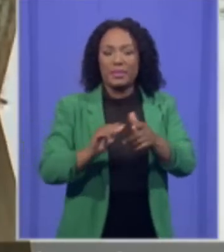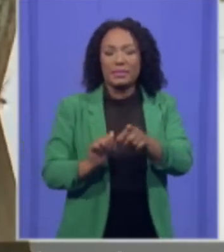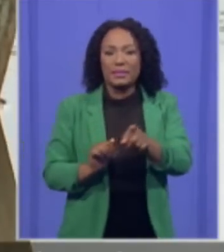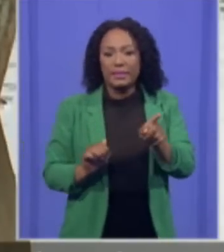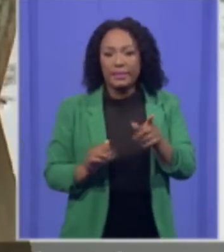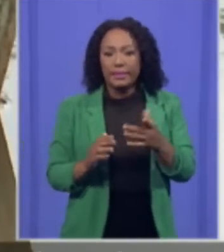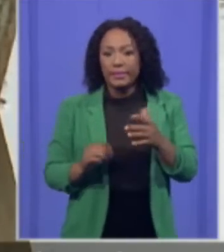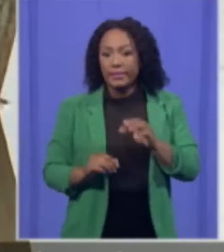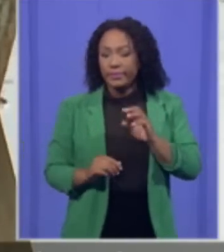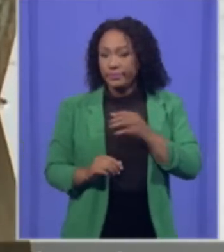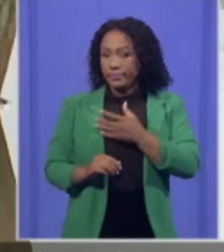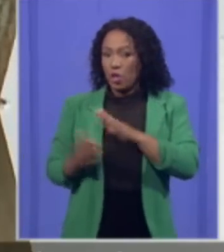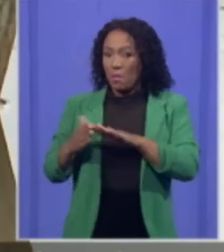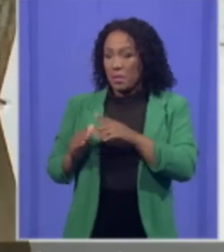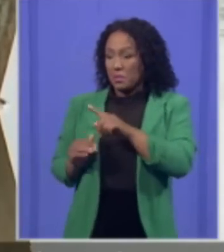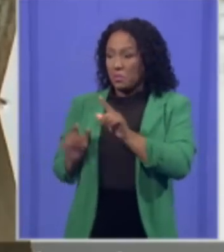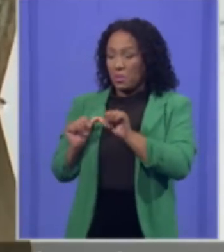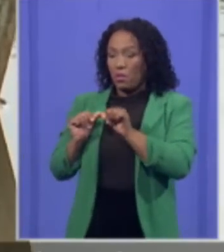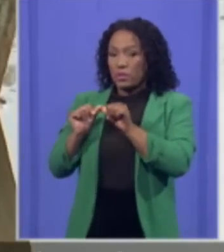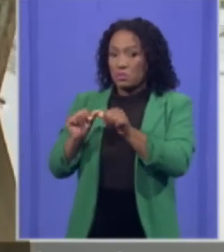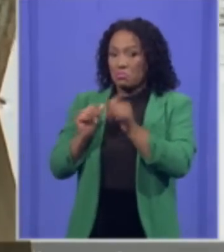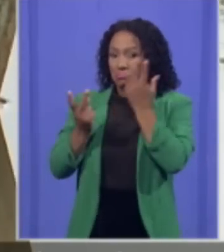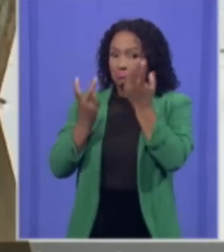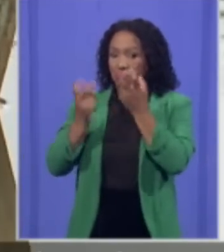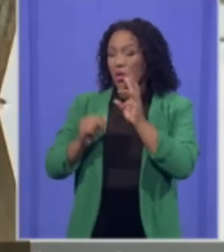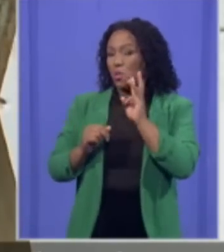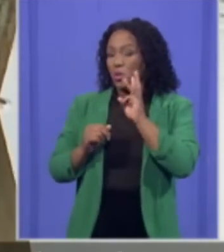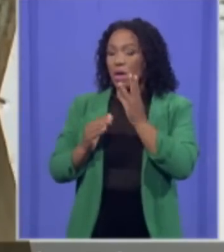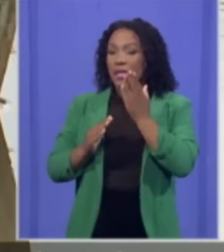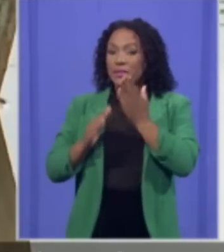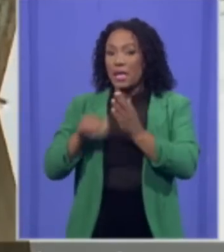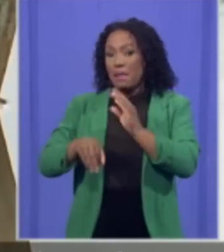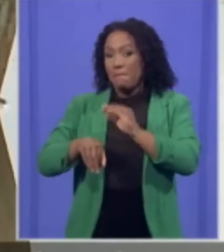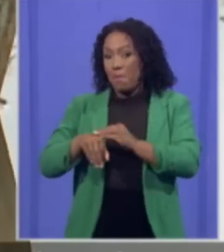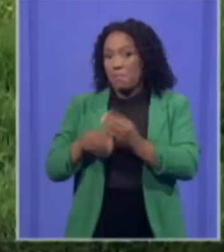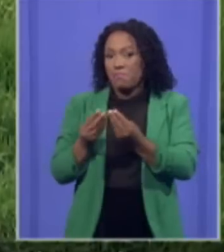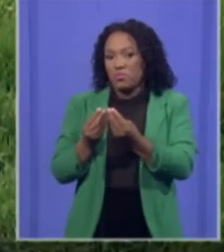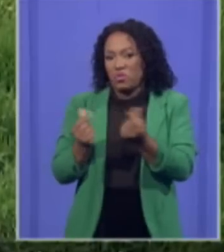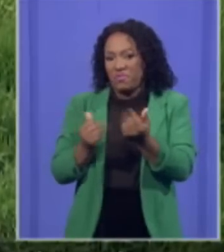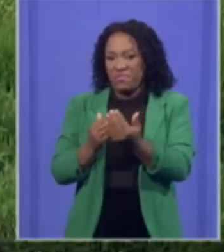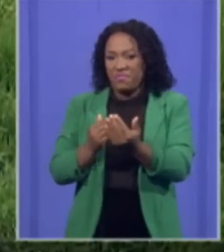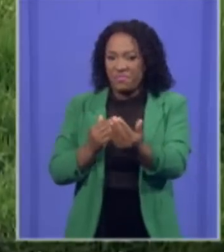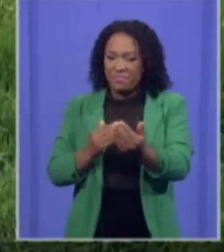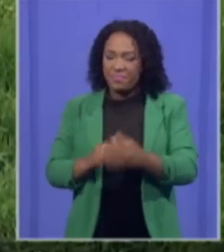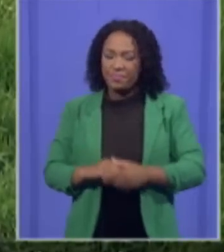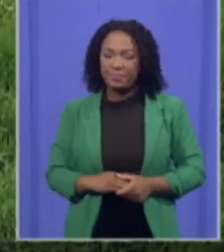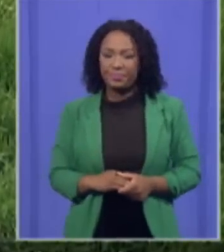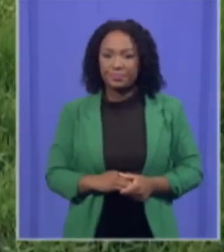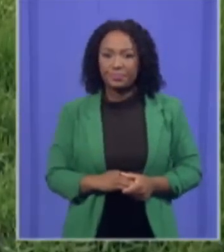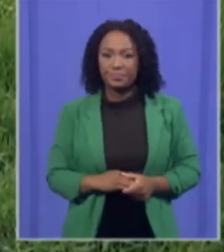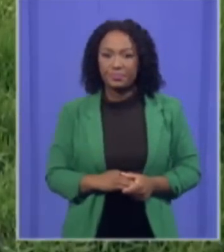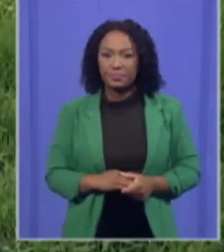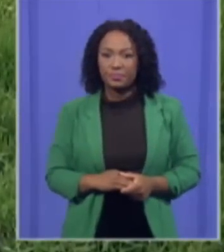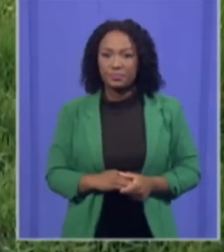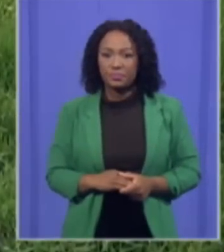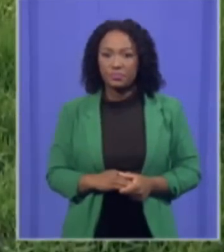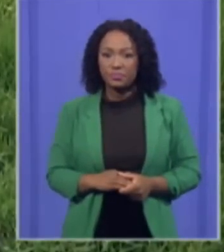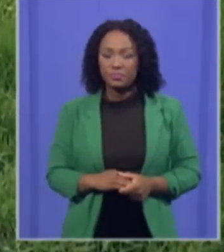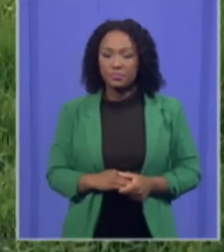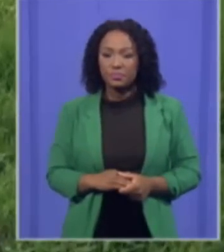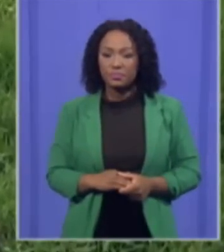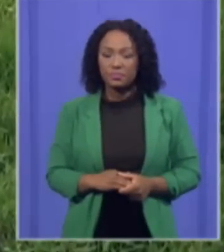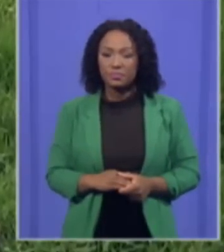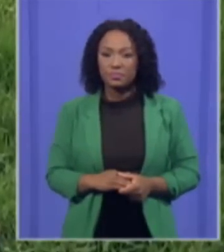tswelela go kgaratlha fela jaana go fitlhelela mathata a metsi a rarabololwa. Sentle English,